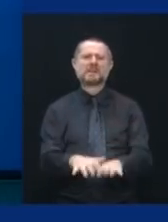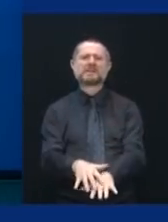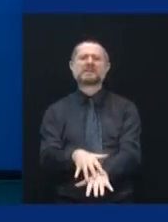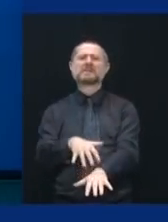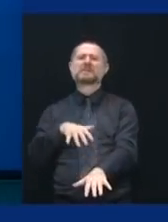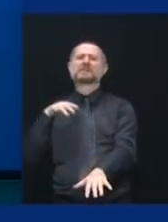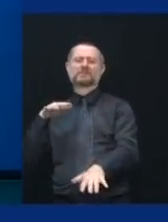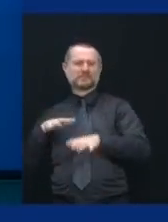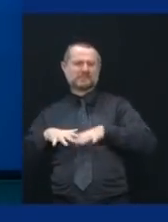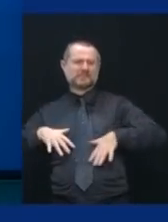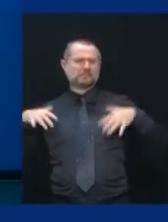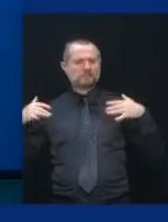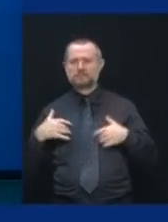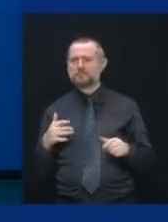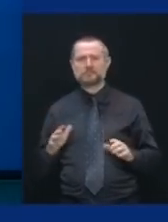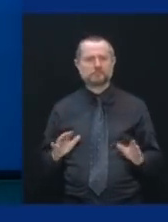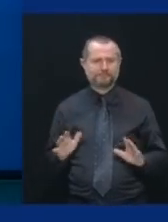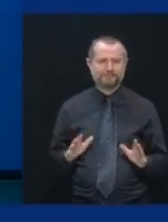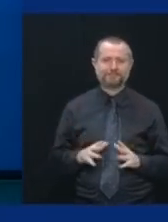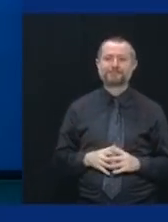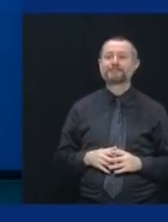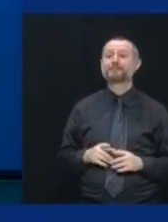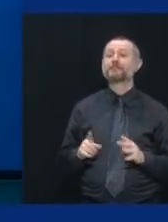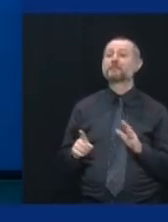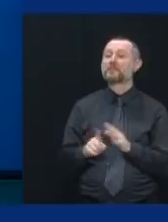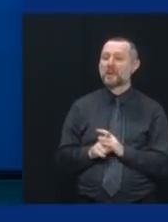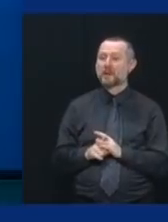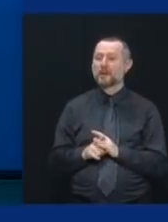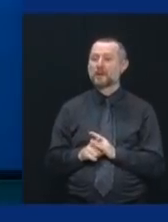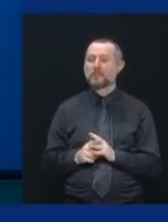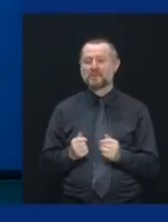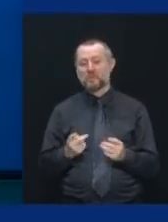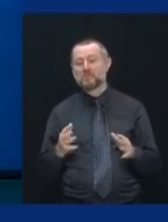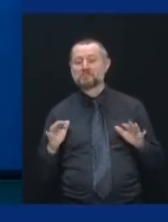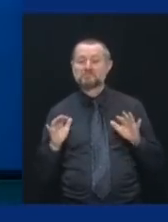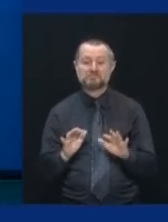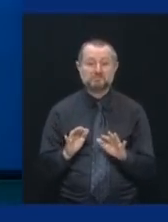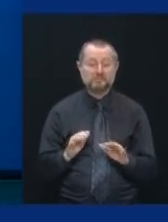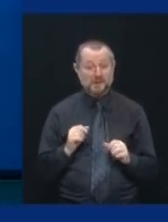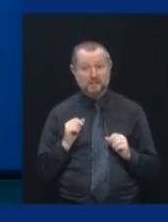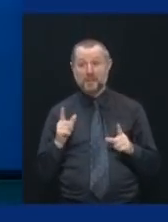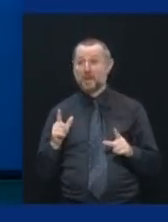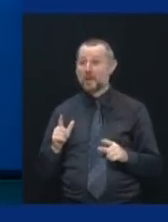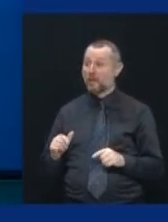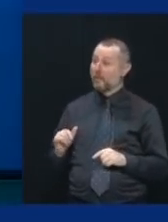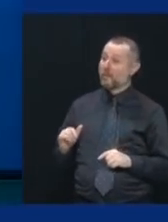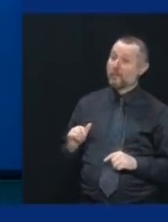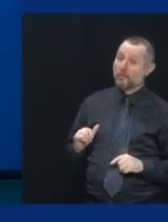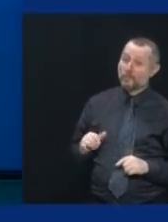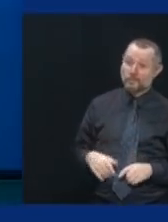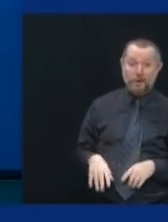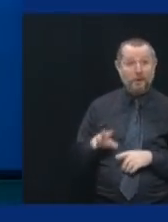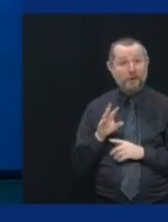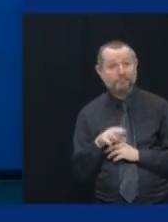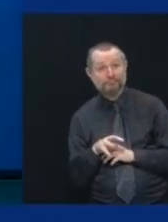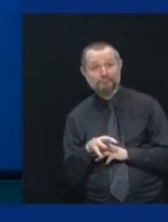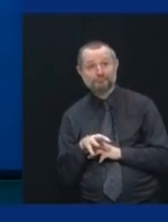crowds. So pop-up performances that will surprise people and bring the arts back. It will engage